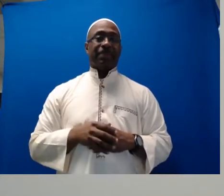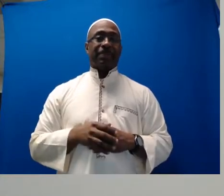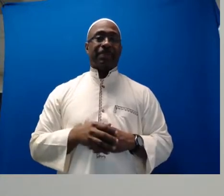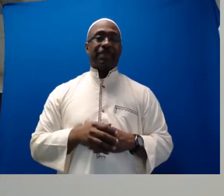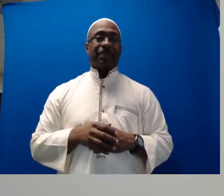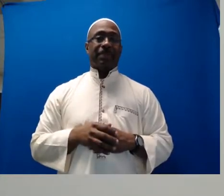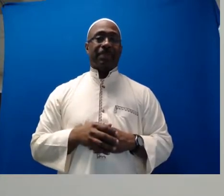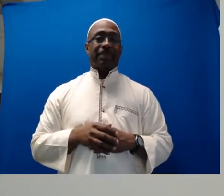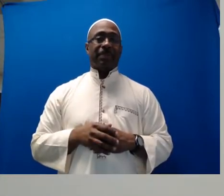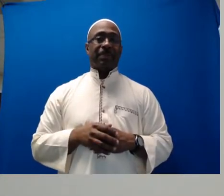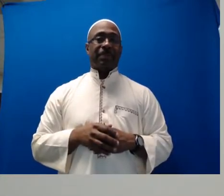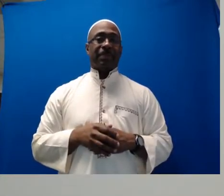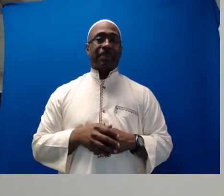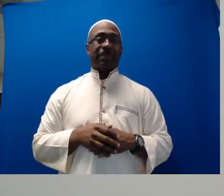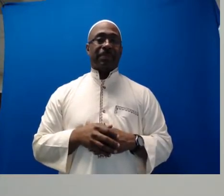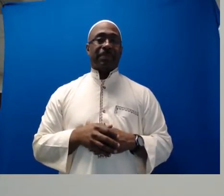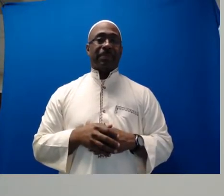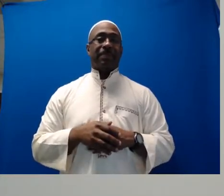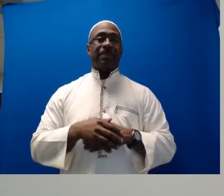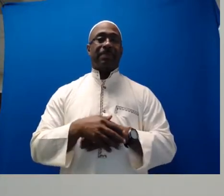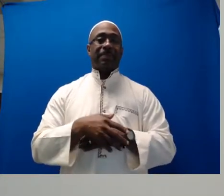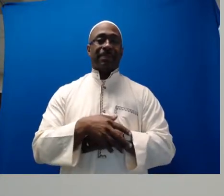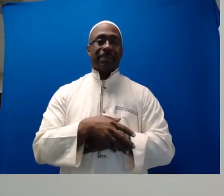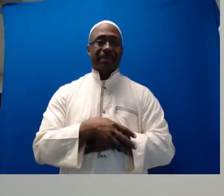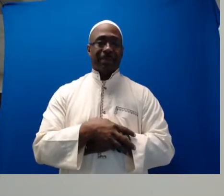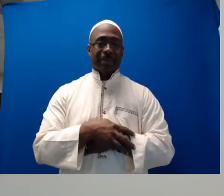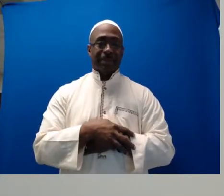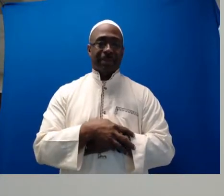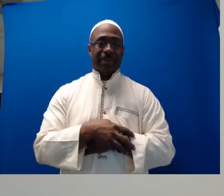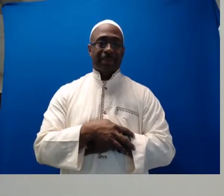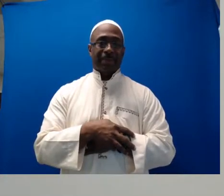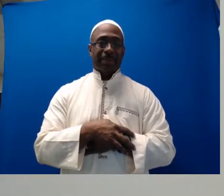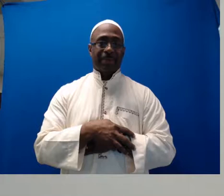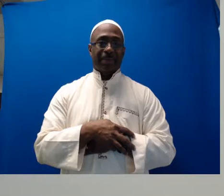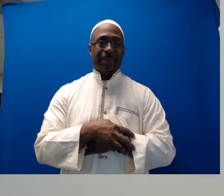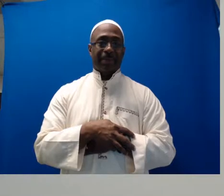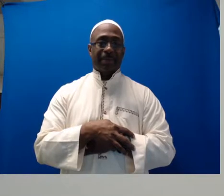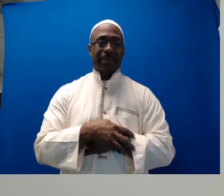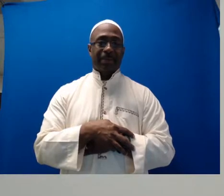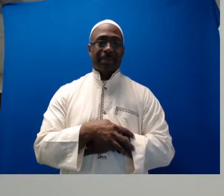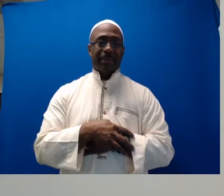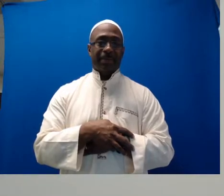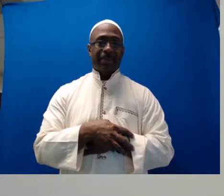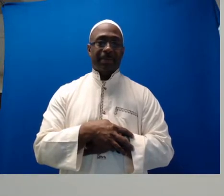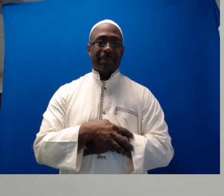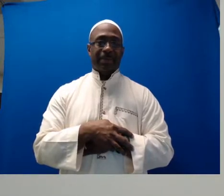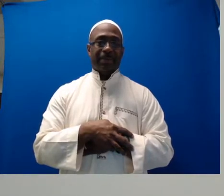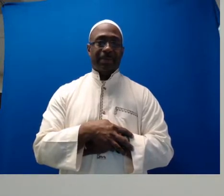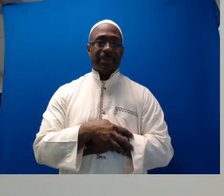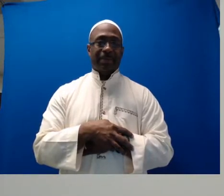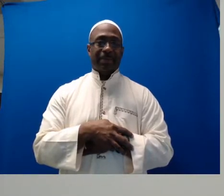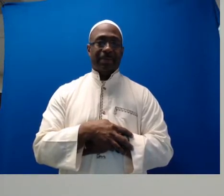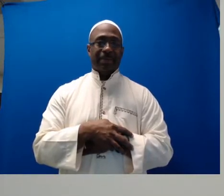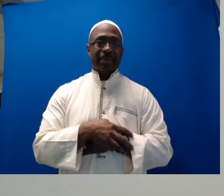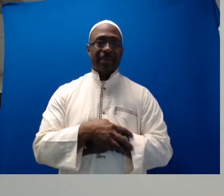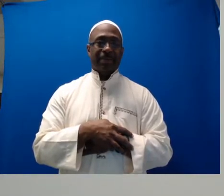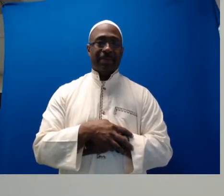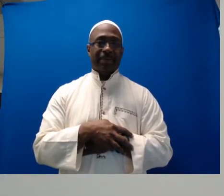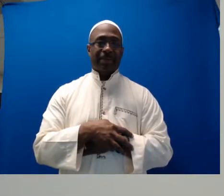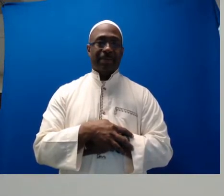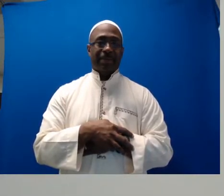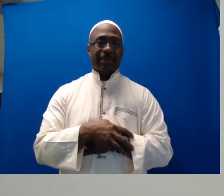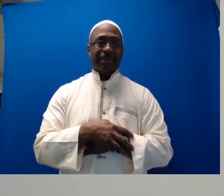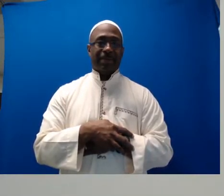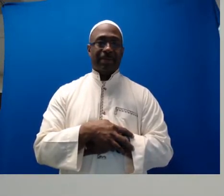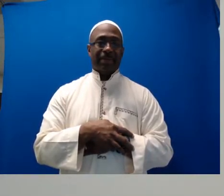qala Rasulullah sallallahu alayhi wa sallam, idha kana yawm al-jum'ah kana ala kulli bab